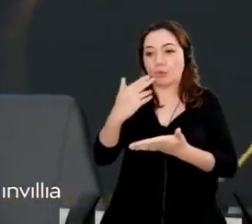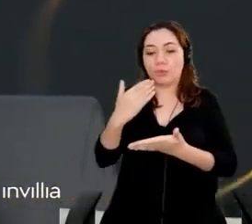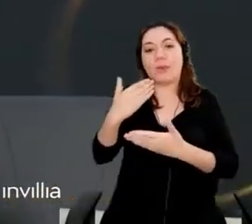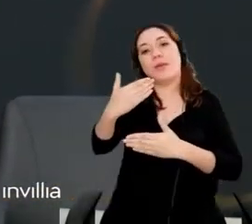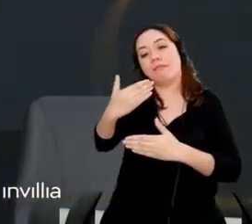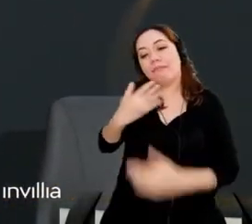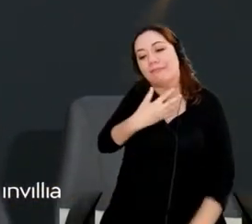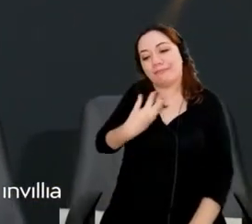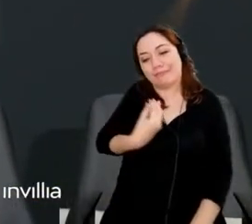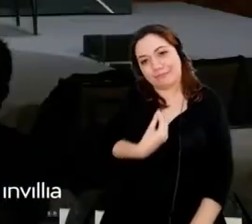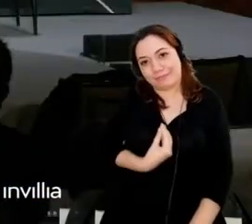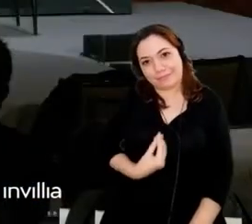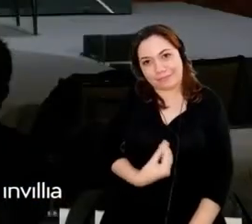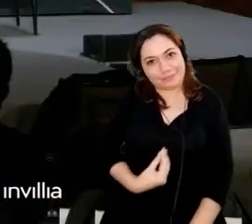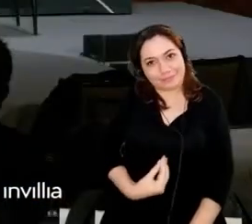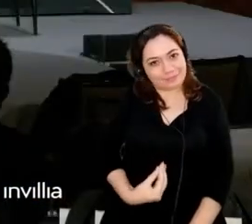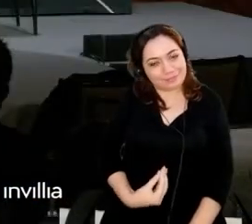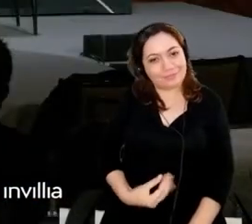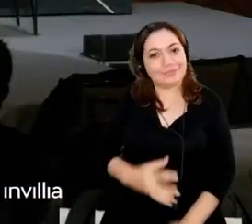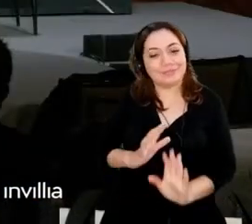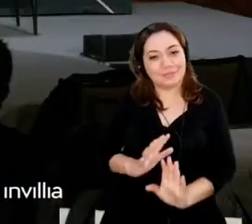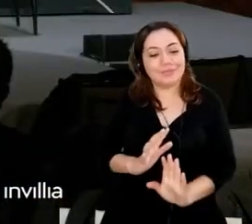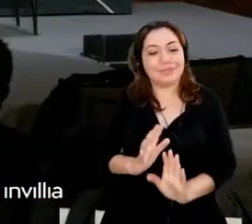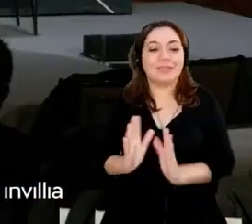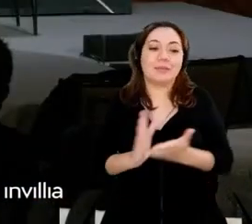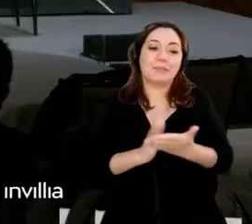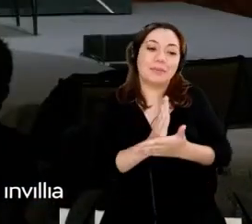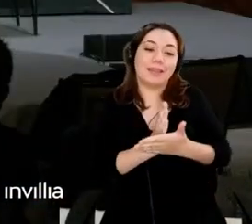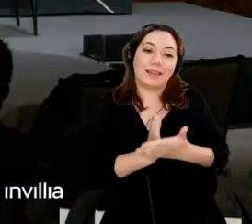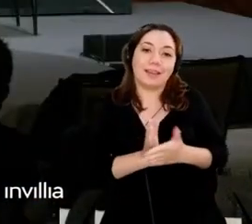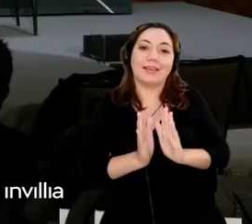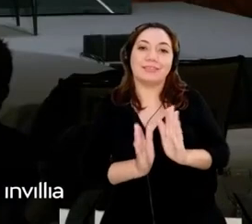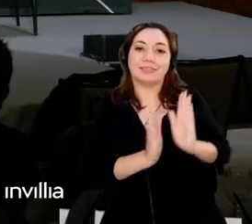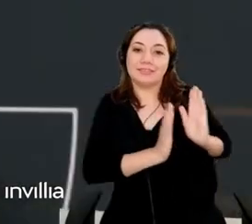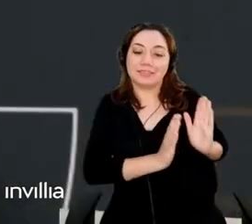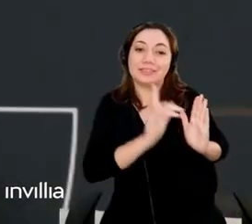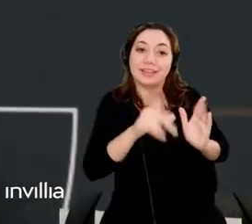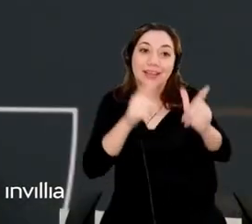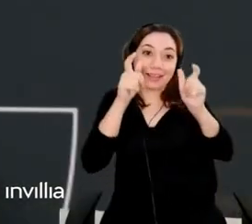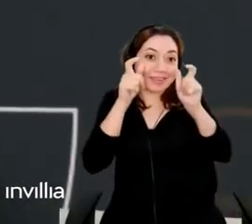used for, you know, paying attention.